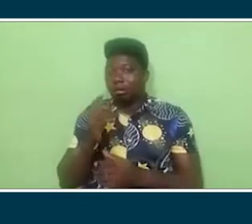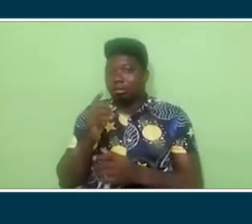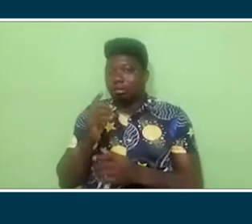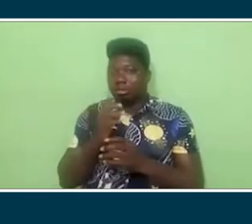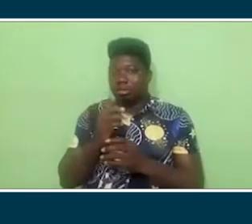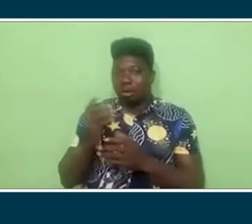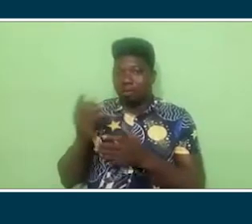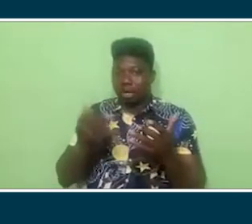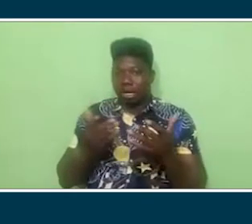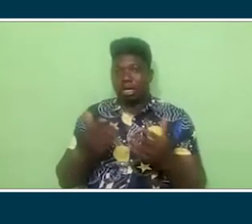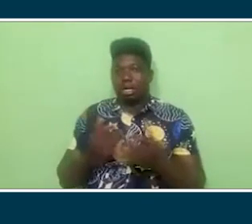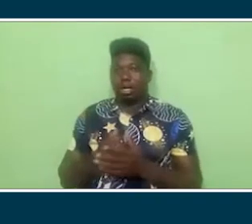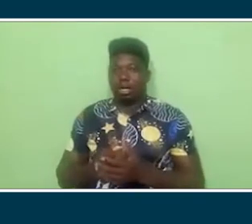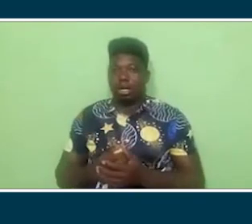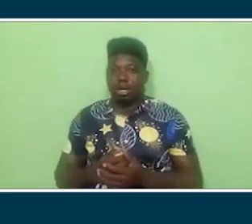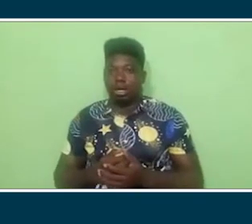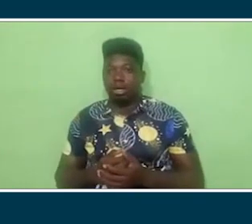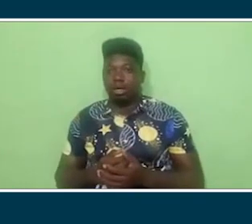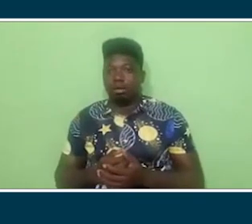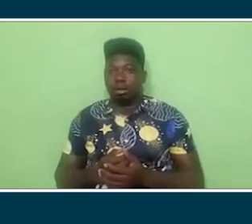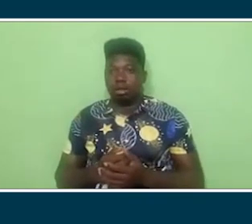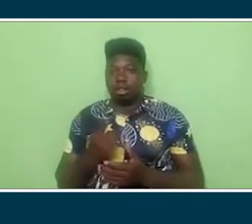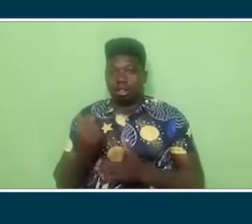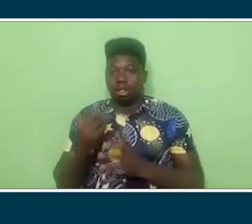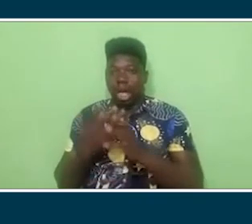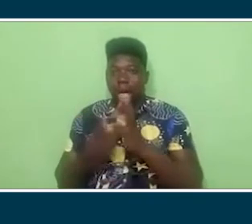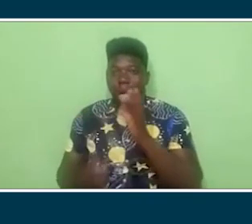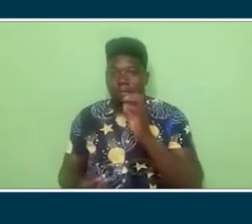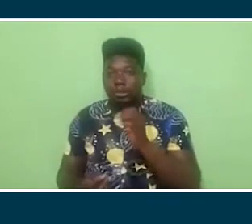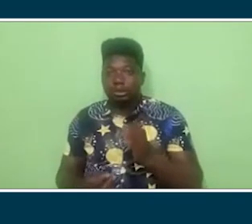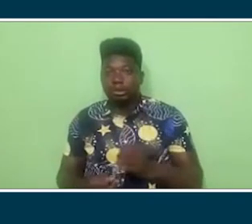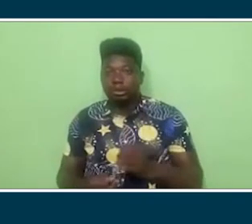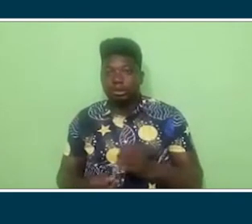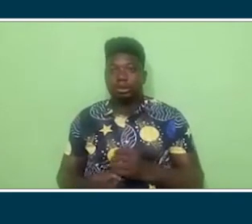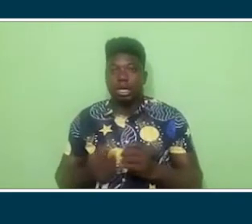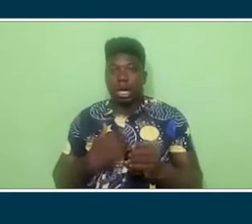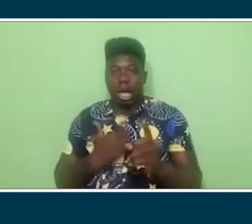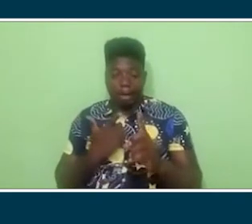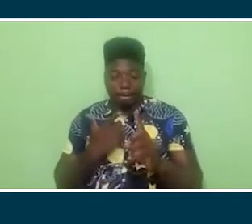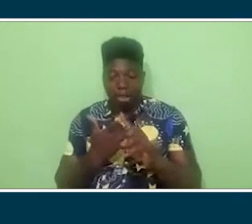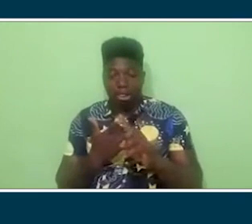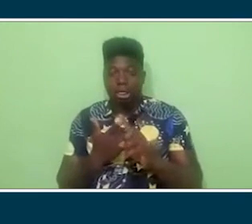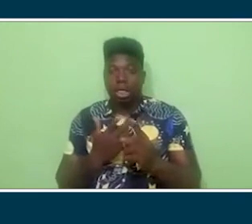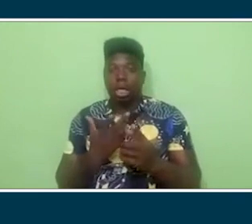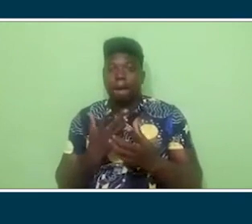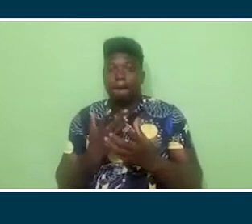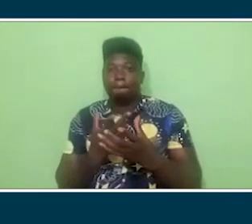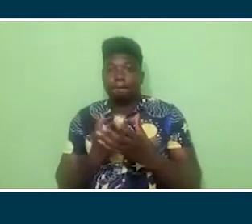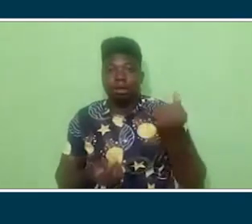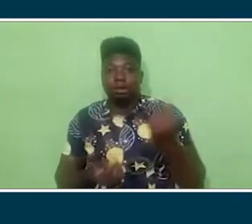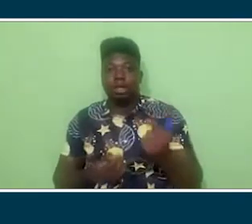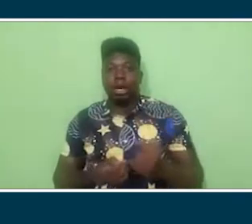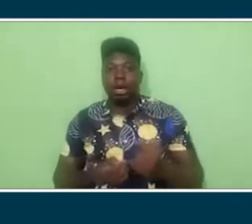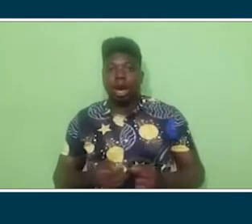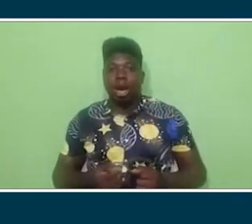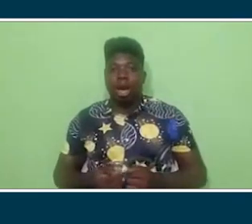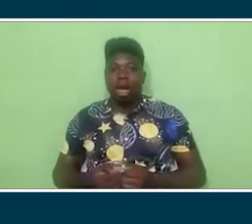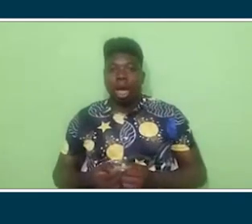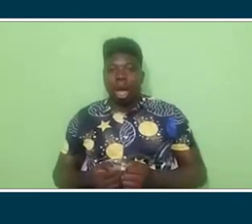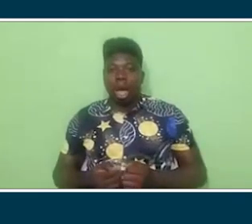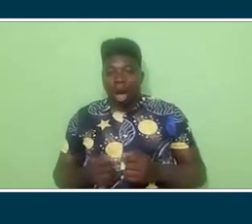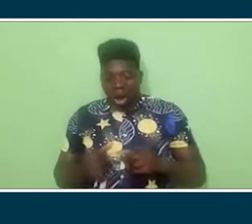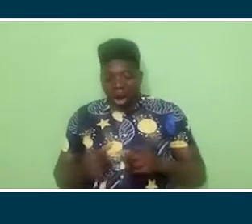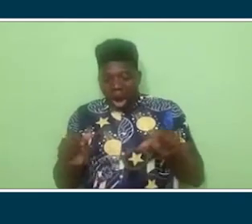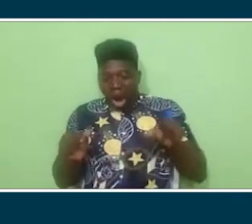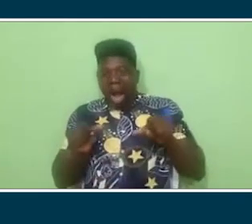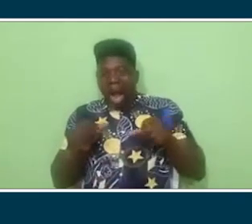absences that Ari was pointing to show up both in aspects of our areas of social advantage